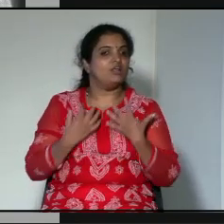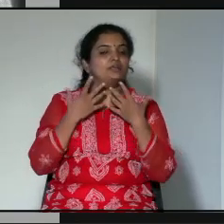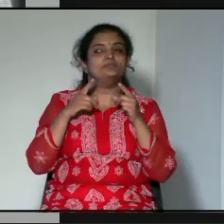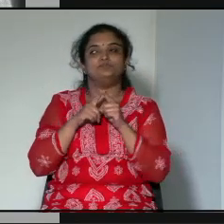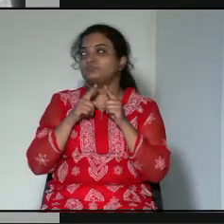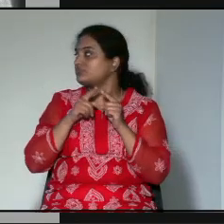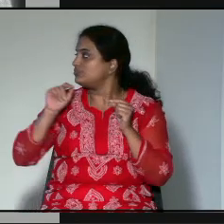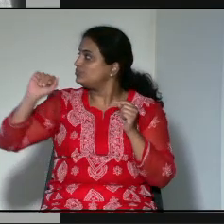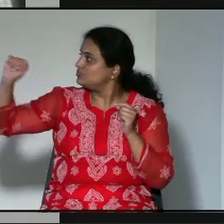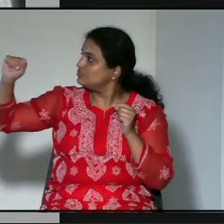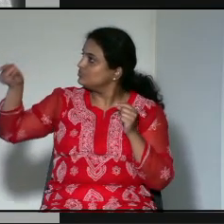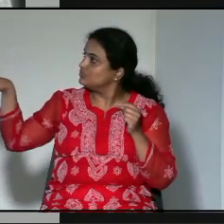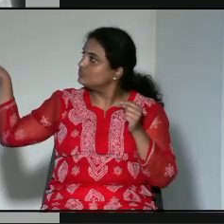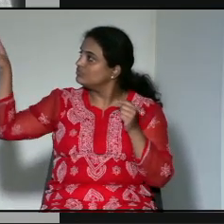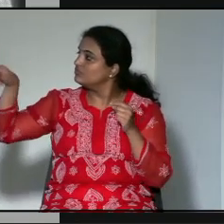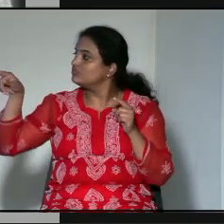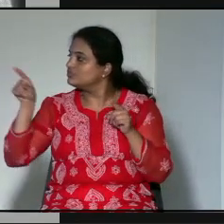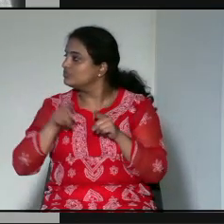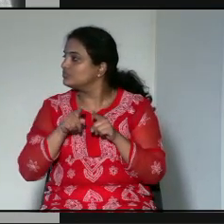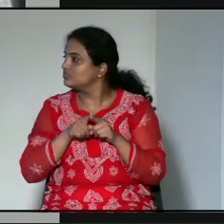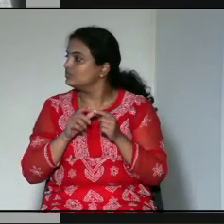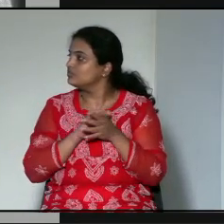of her own, but deeply bonded with children.